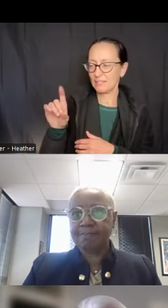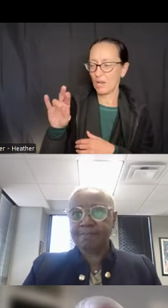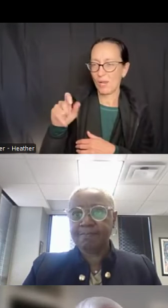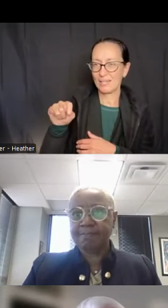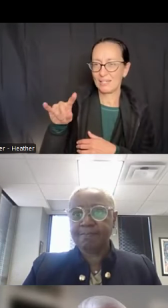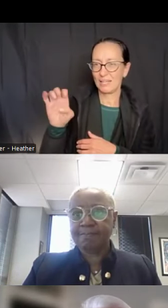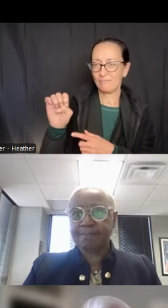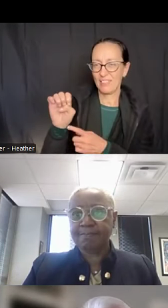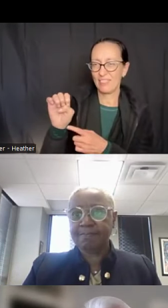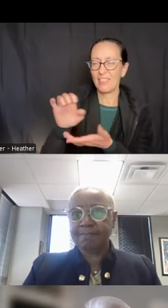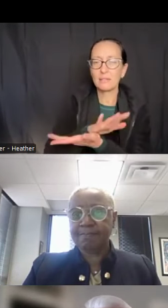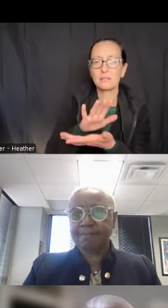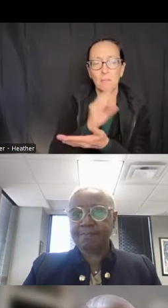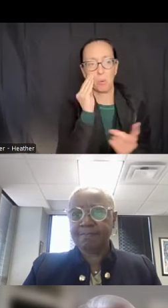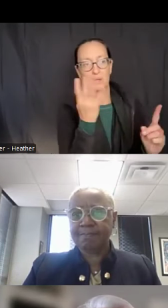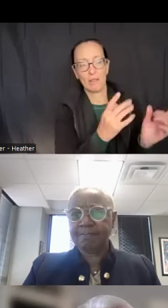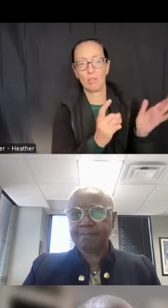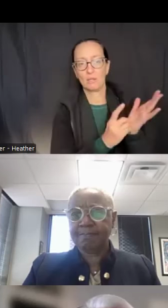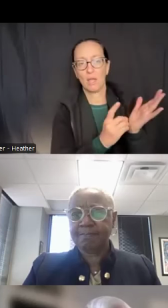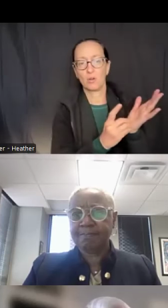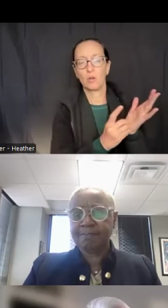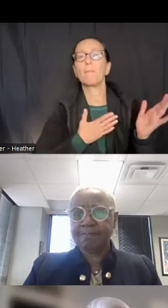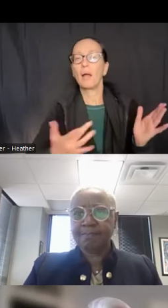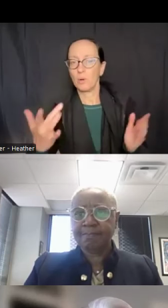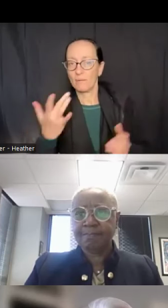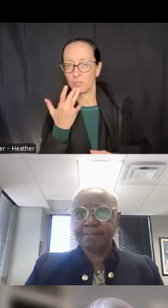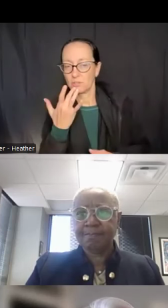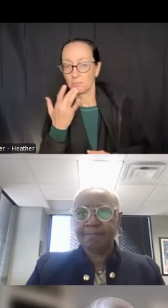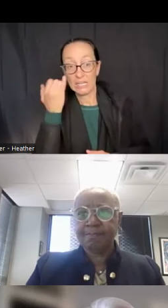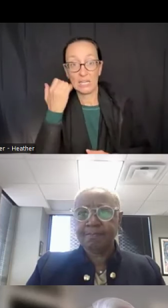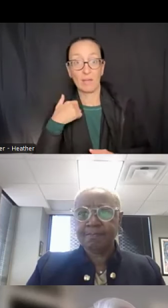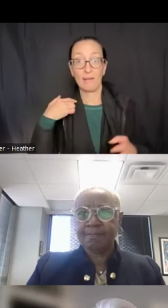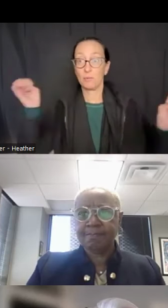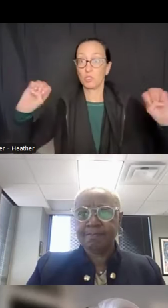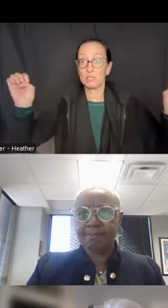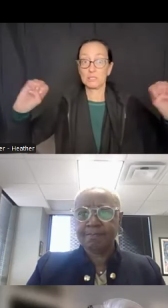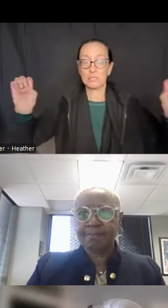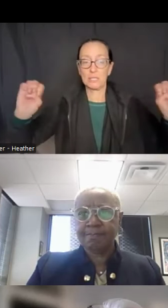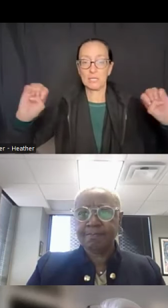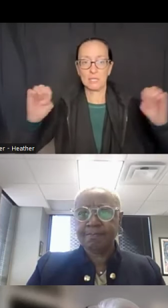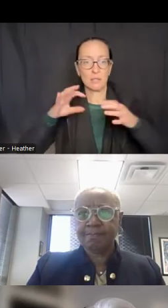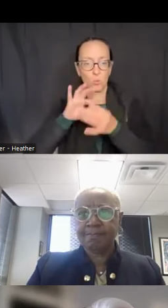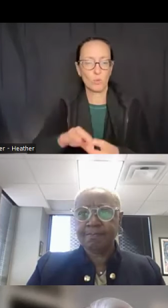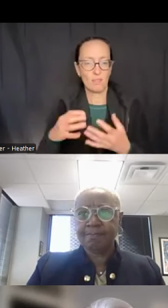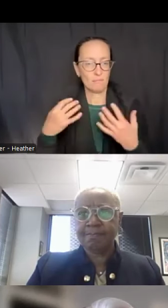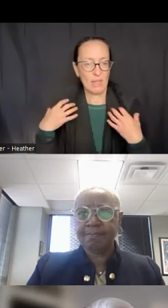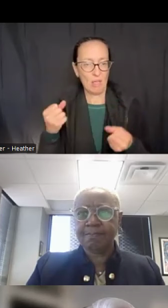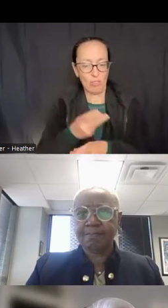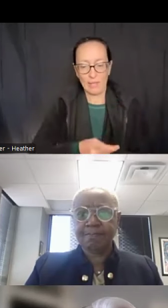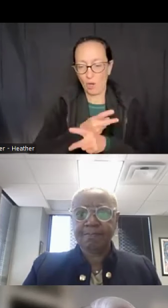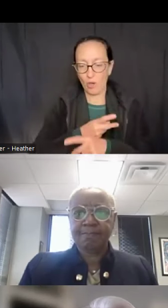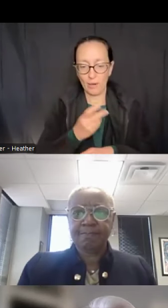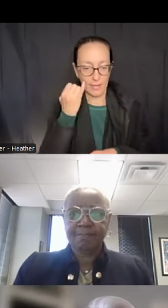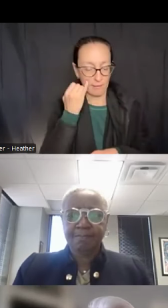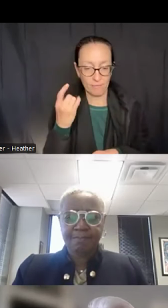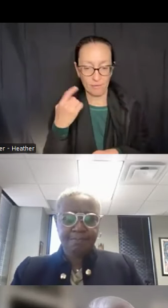that will tell medical professionals what you want to do if you suffer an emergency in healthcare.